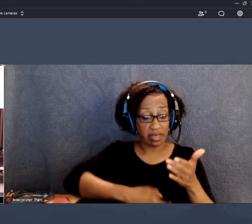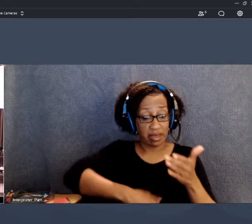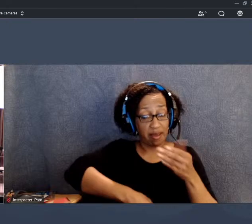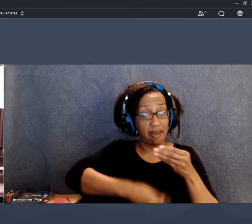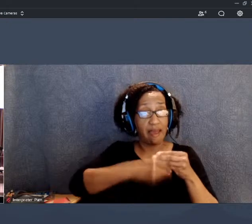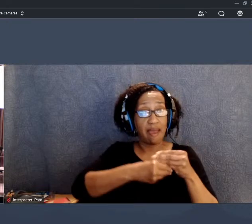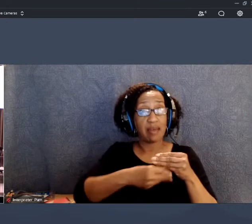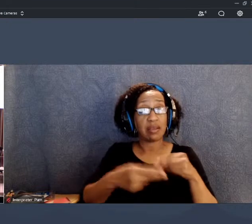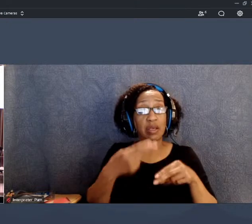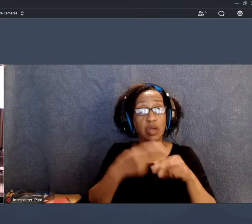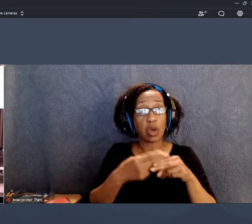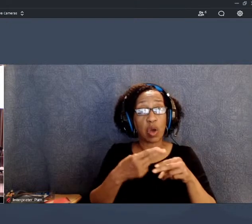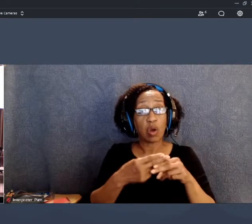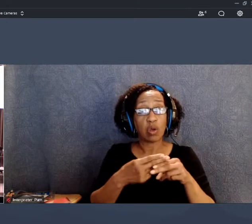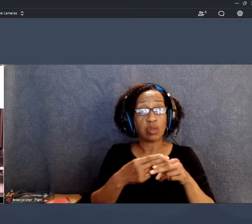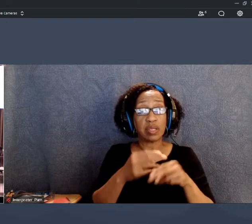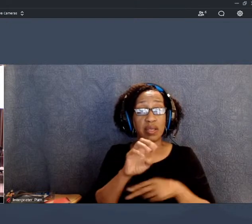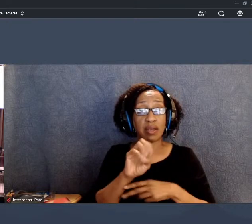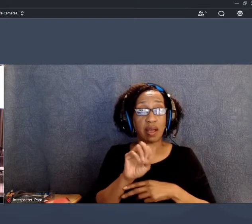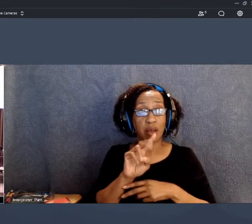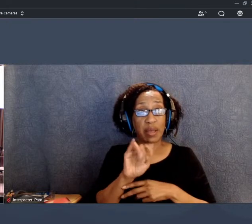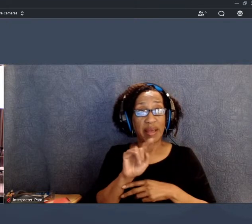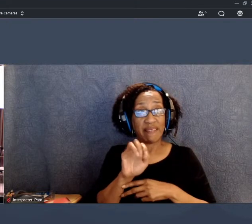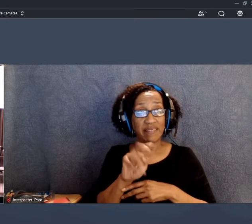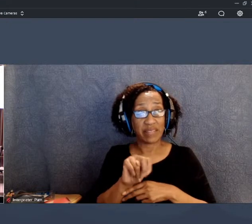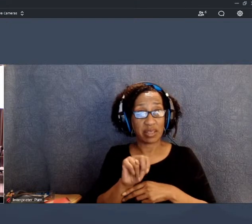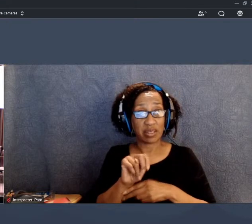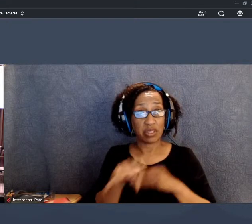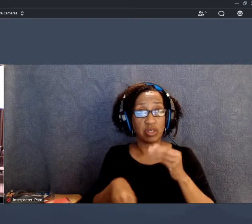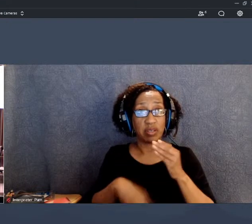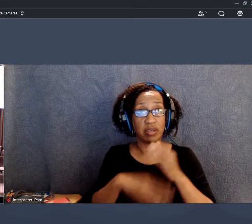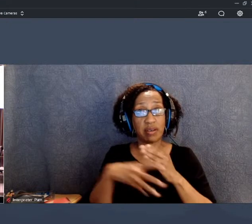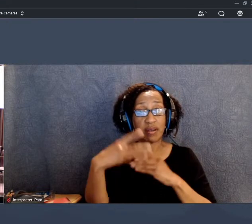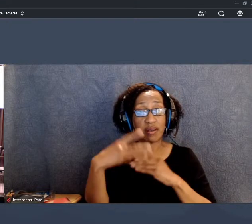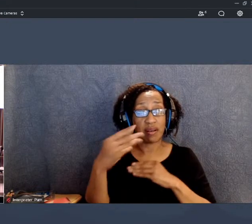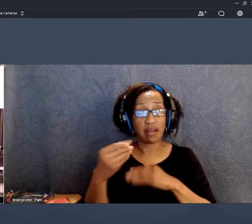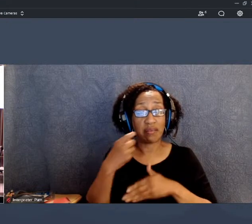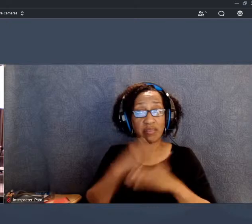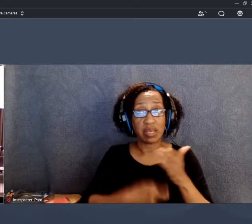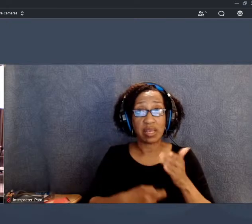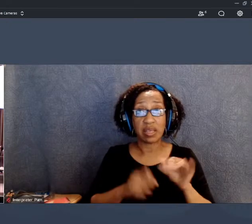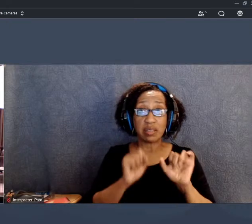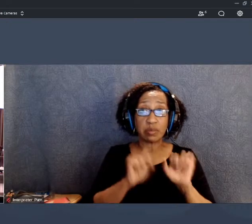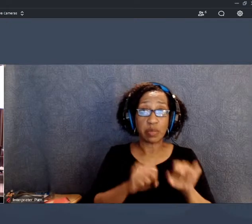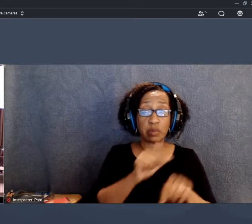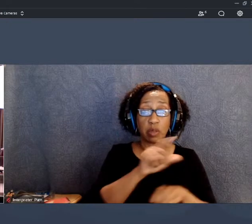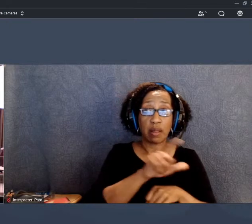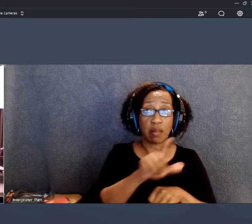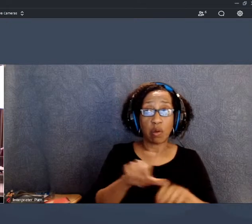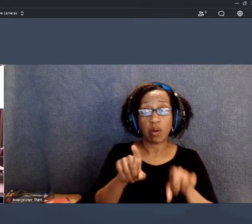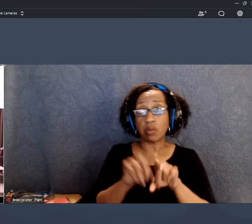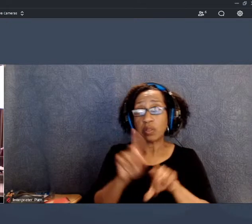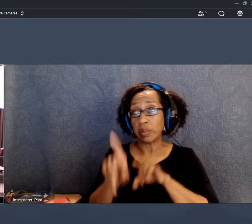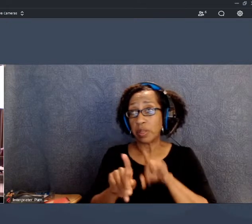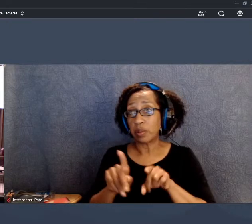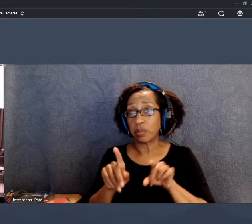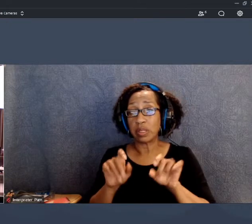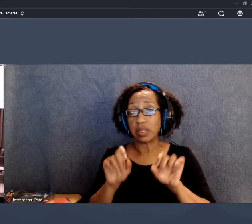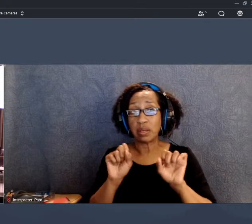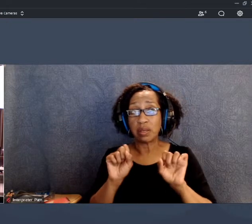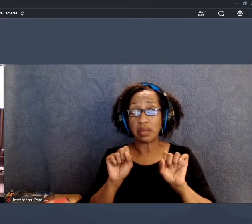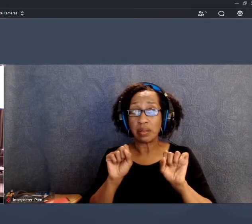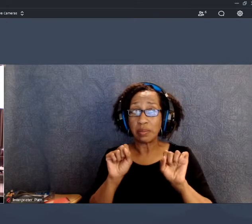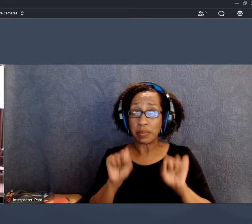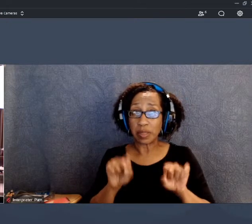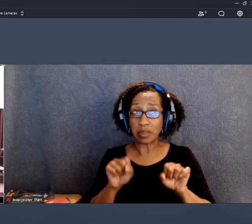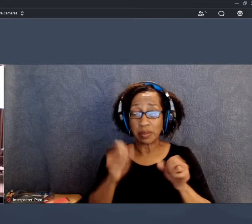think that it's only be courtesy to give the landlords and people affected by an opportunity to adjust. We got a tendency to make a